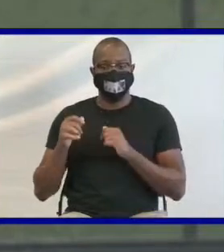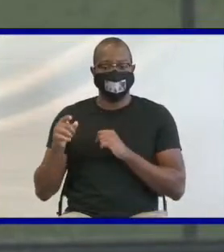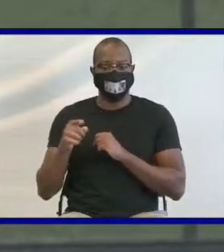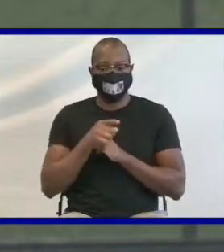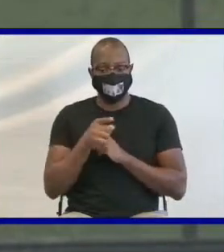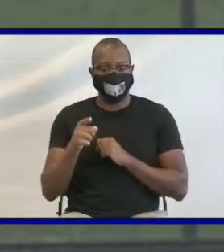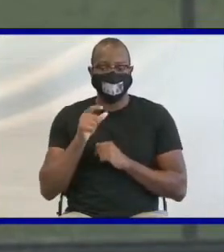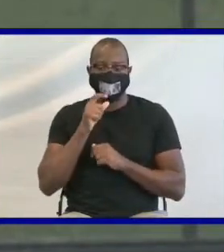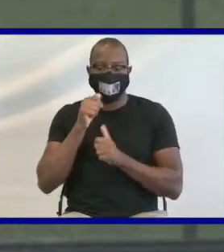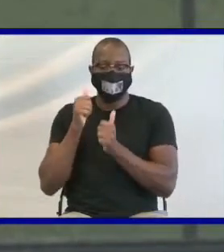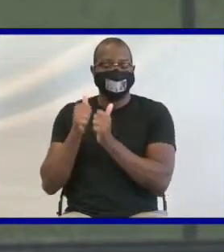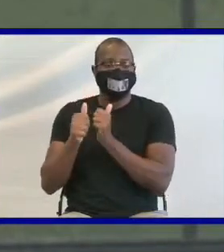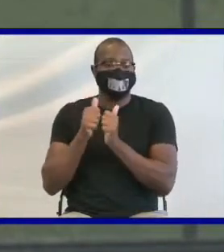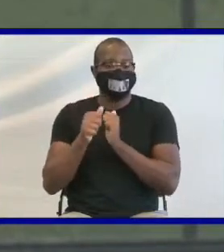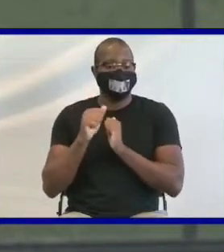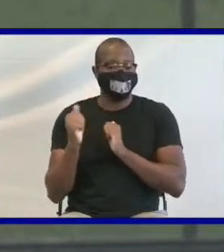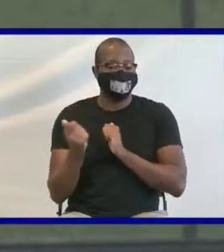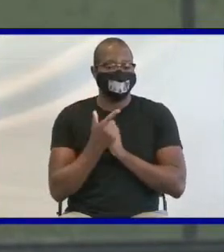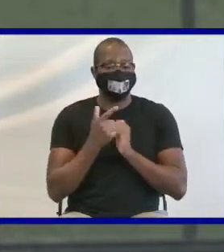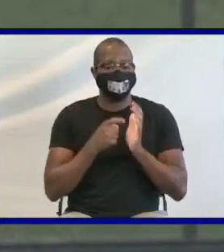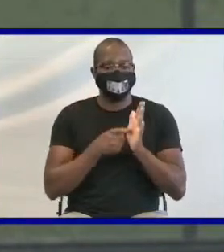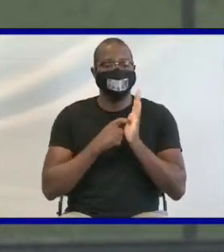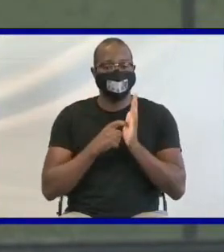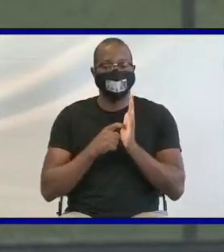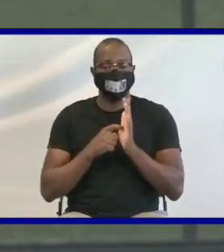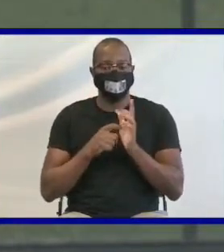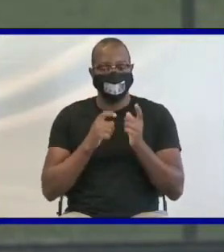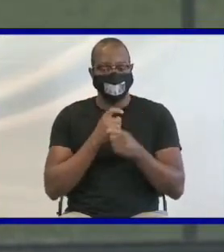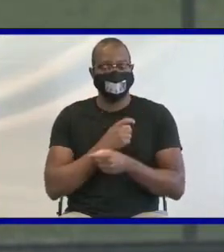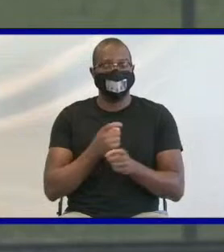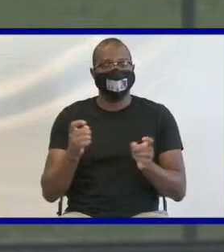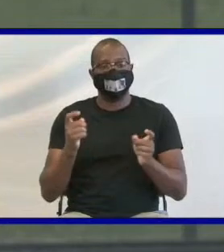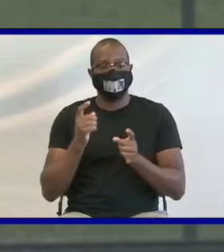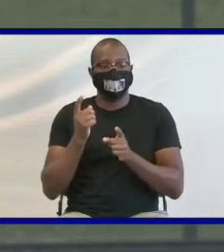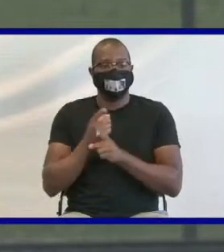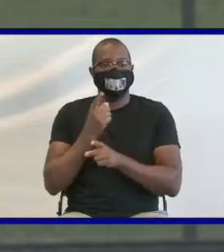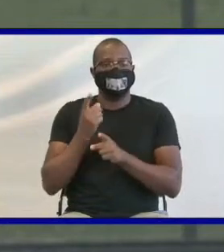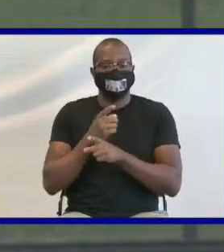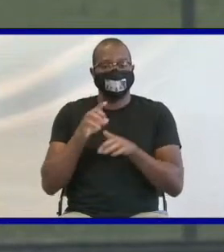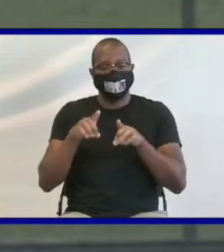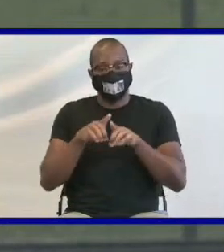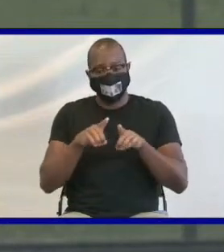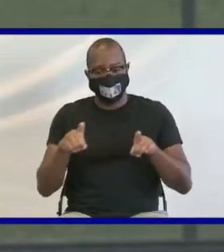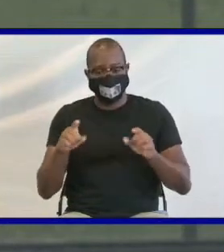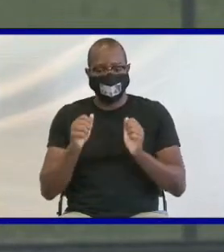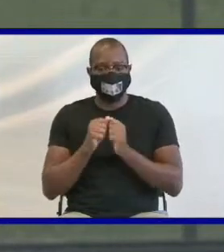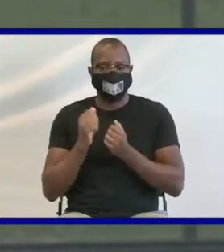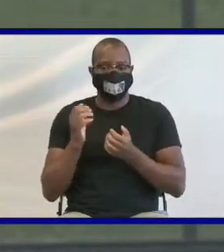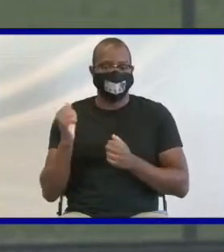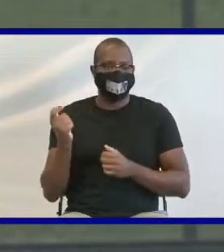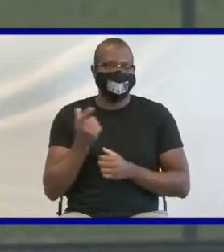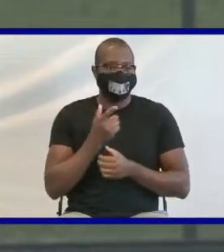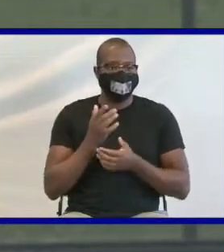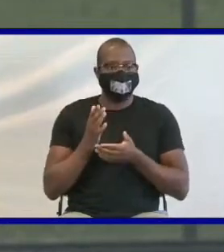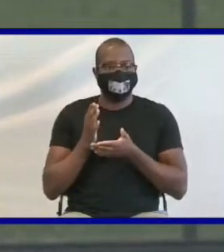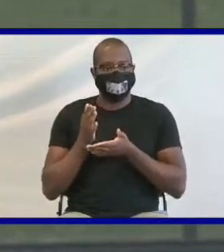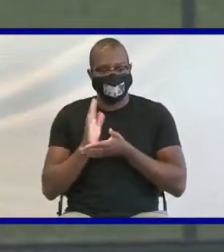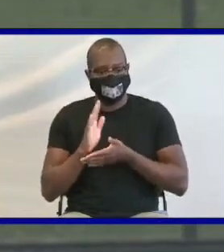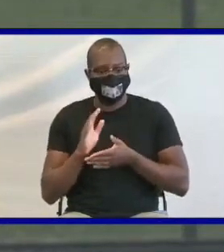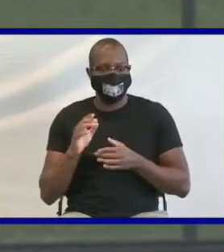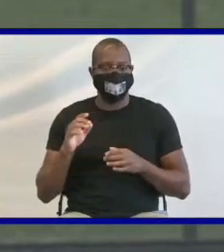requirements the appropriate degree with all the rights, privileges, duties, and responsibilities of that